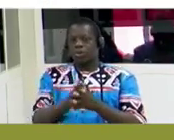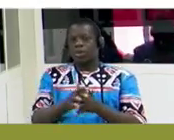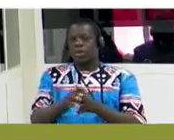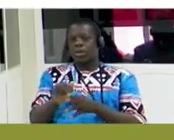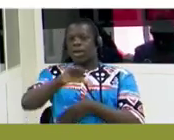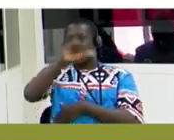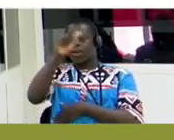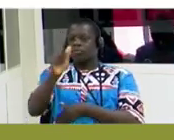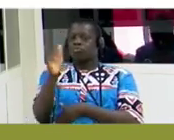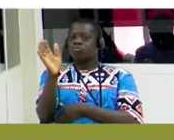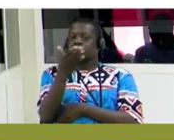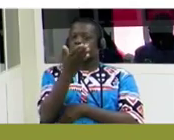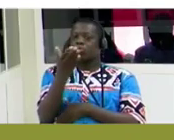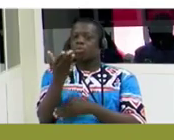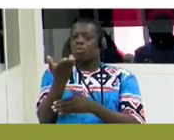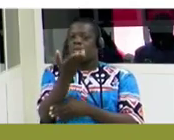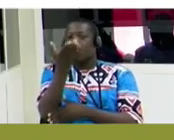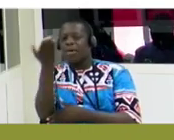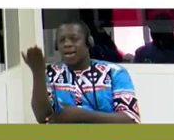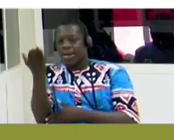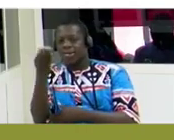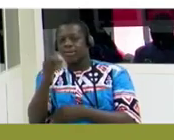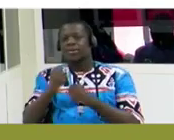go to where Sana Sabale is.